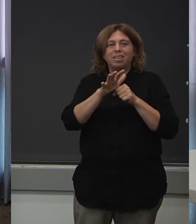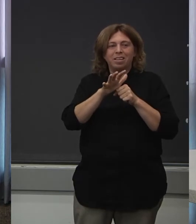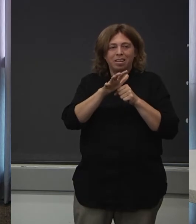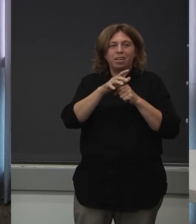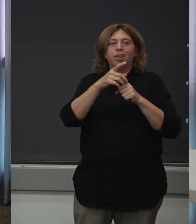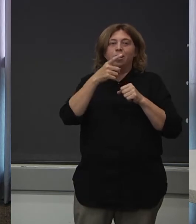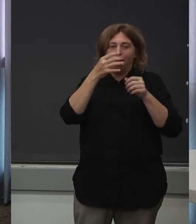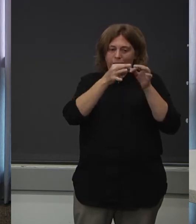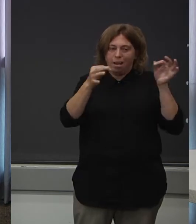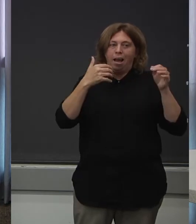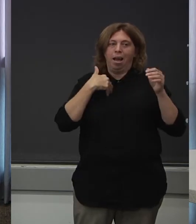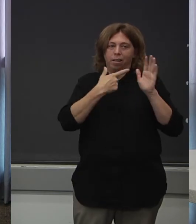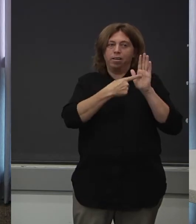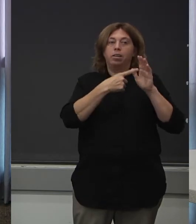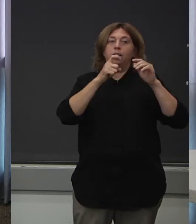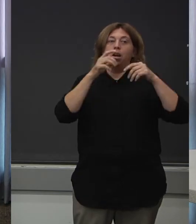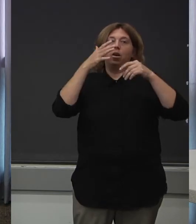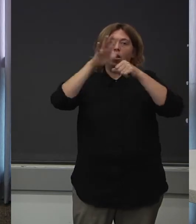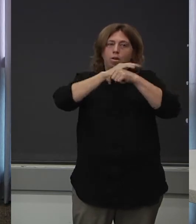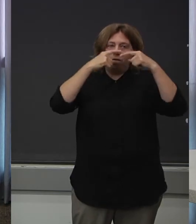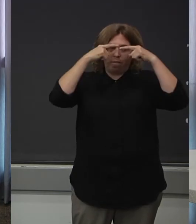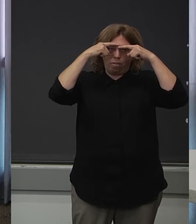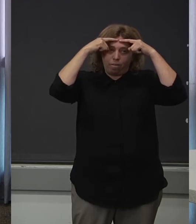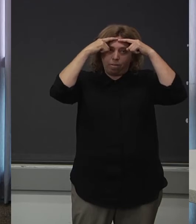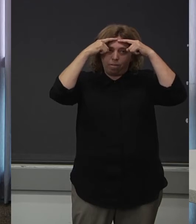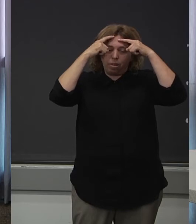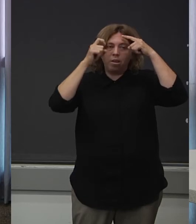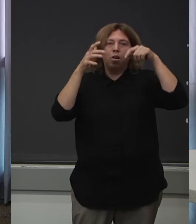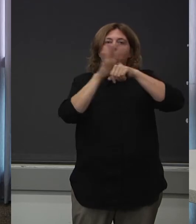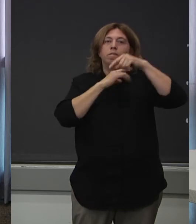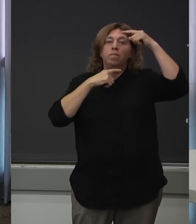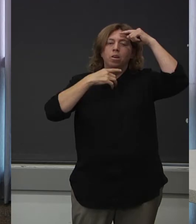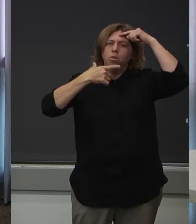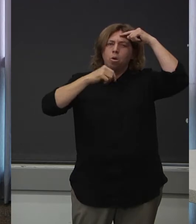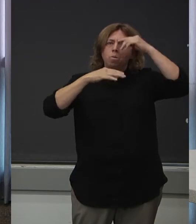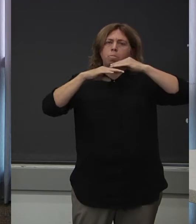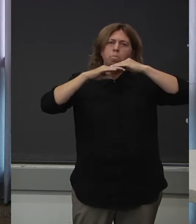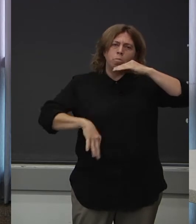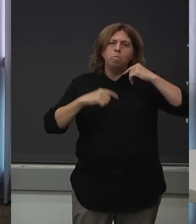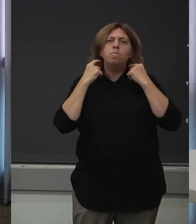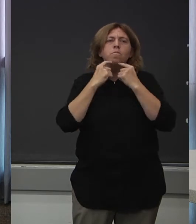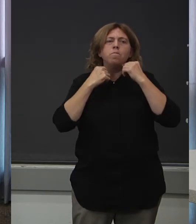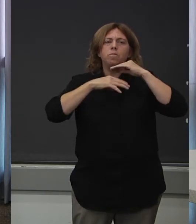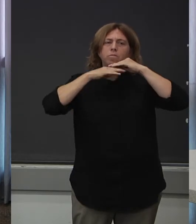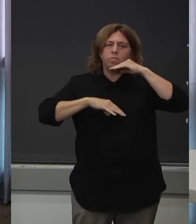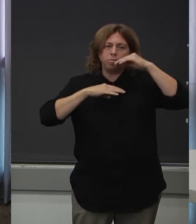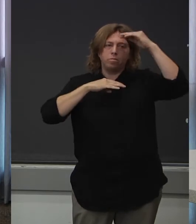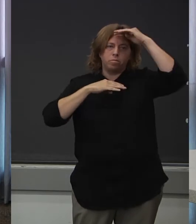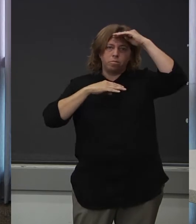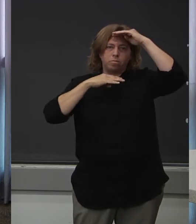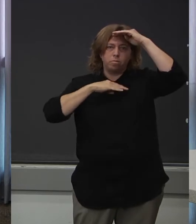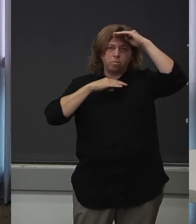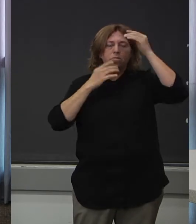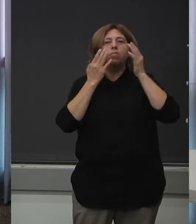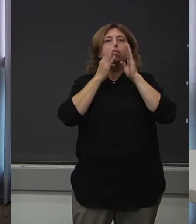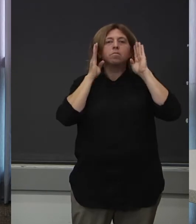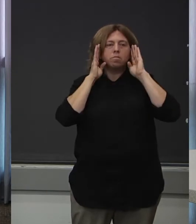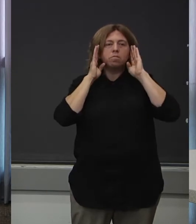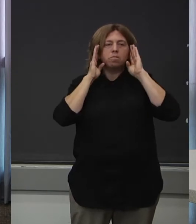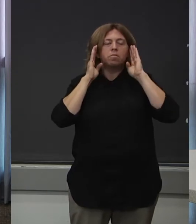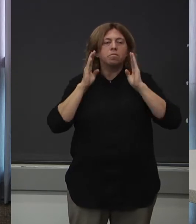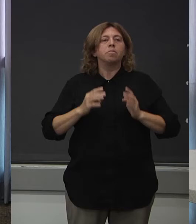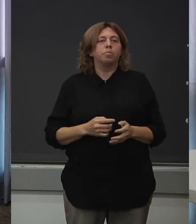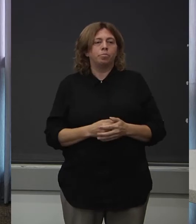head. That's what we're talking about when we're talking about a face shield in this context. And so it will prevent some spread